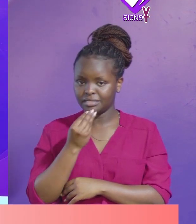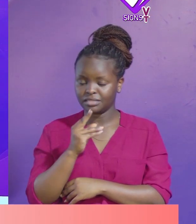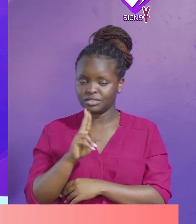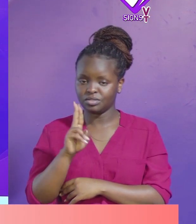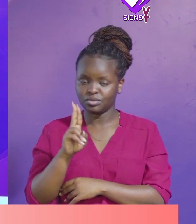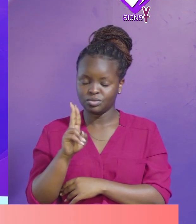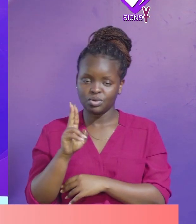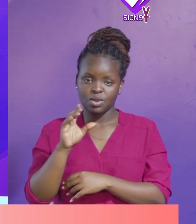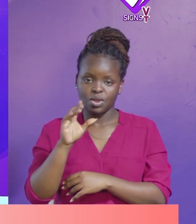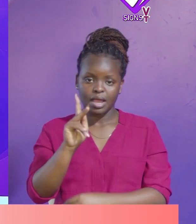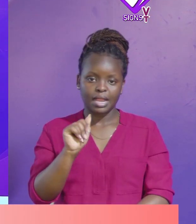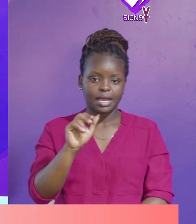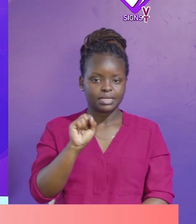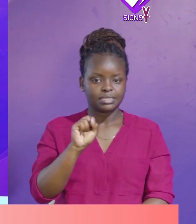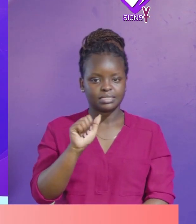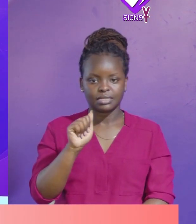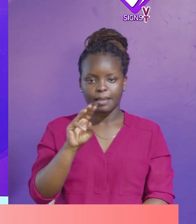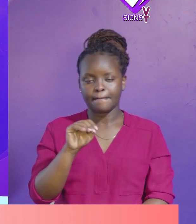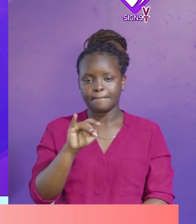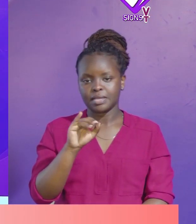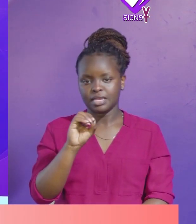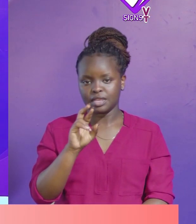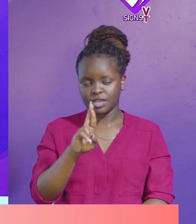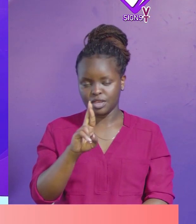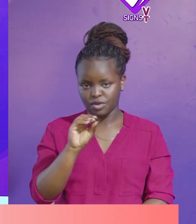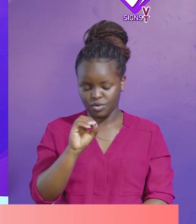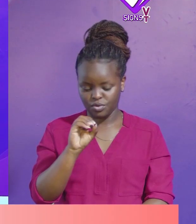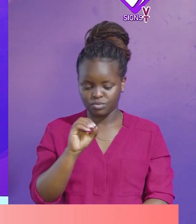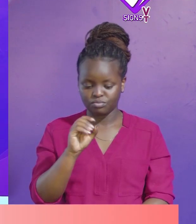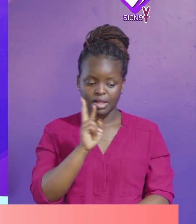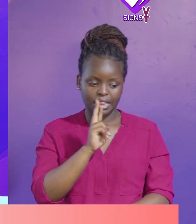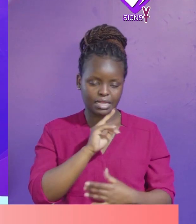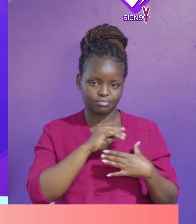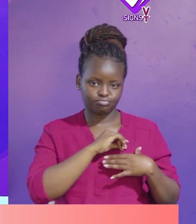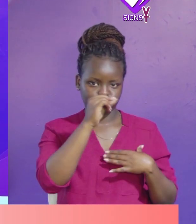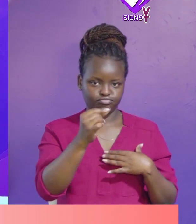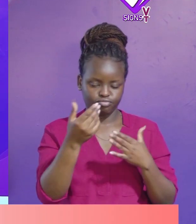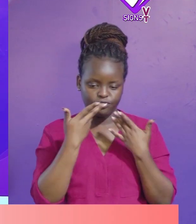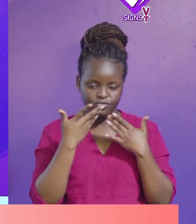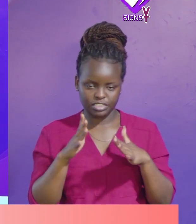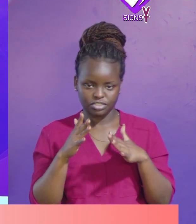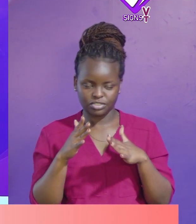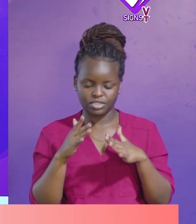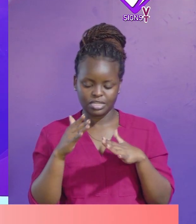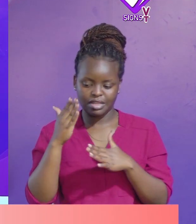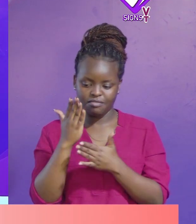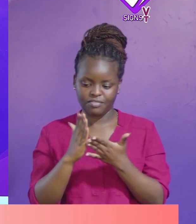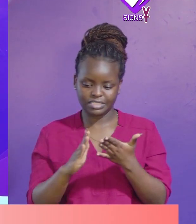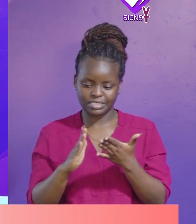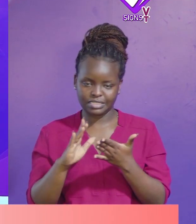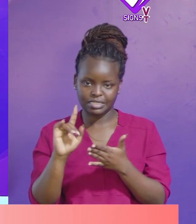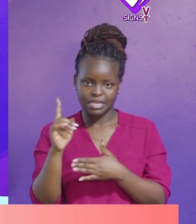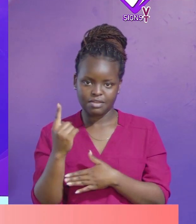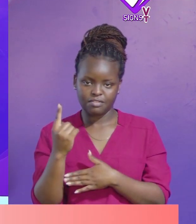also red carded in the dying minutes of the first half, and it was 10